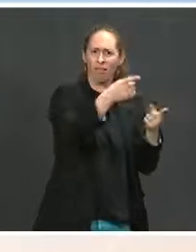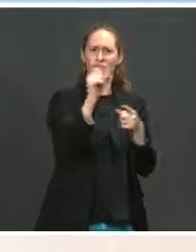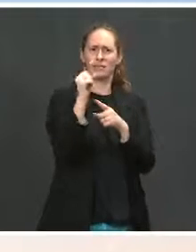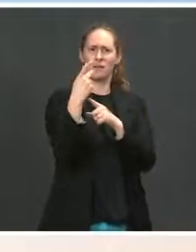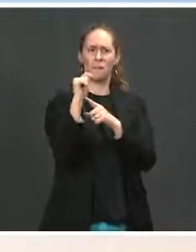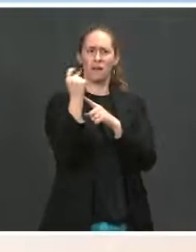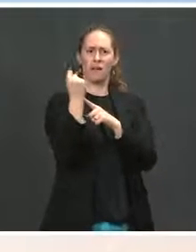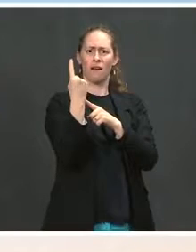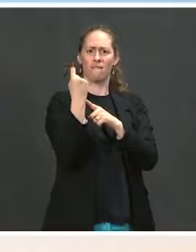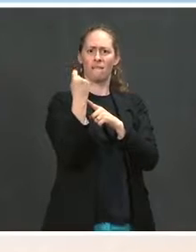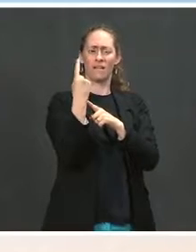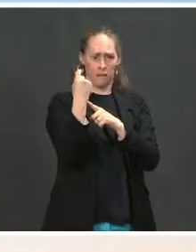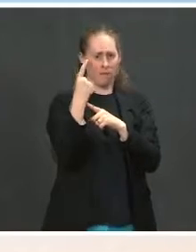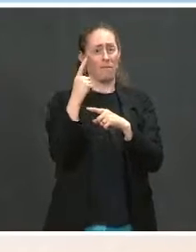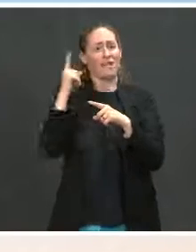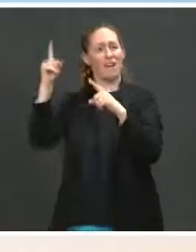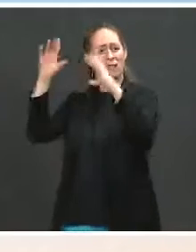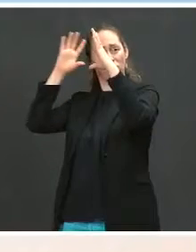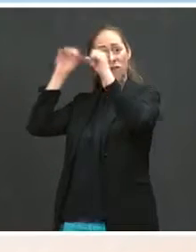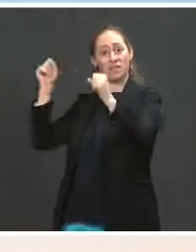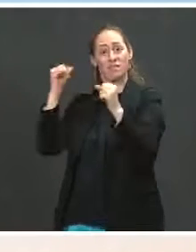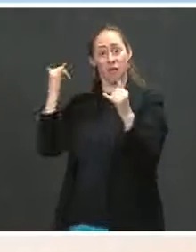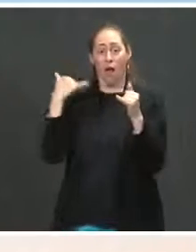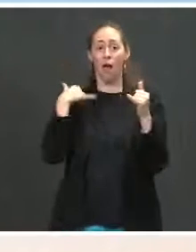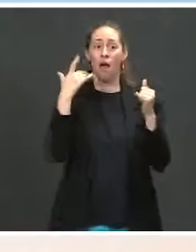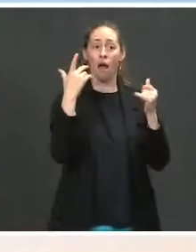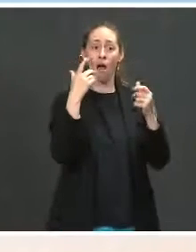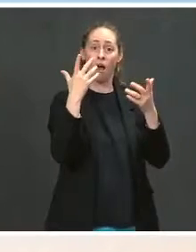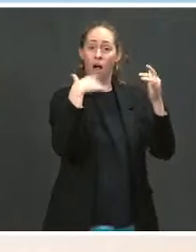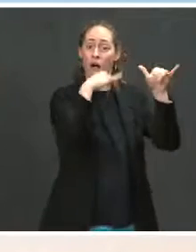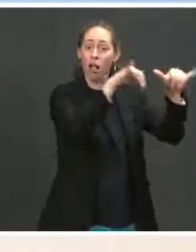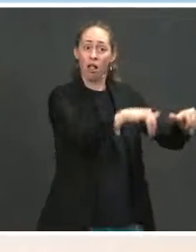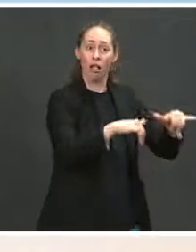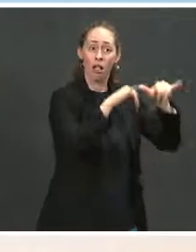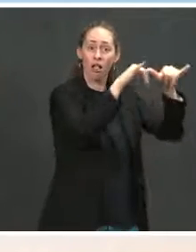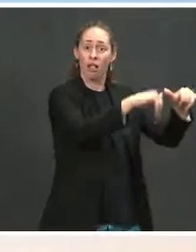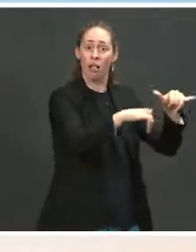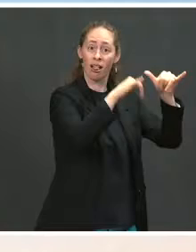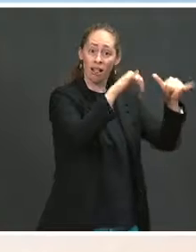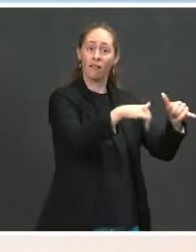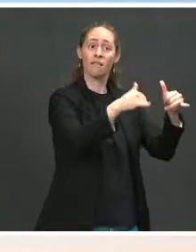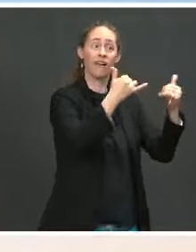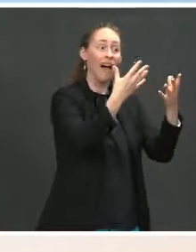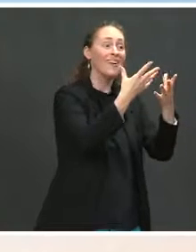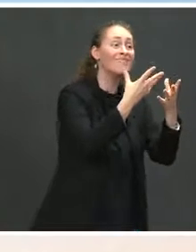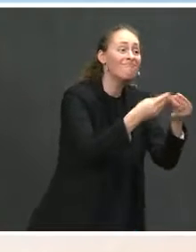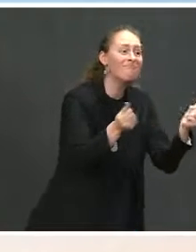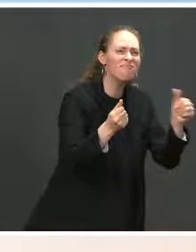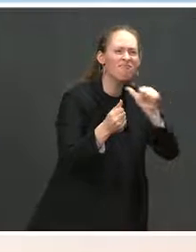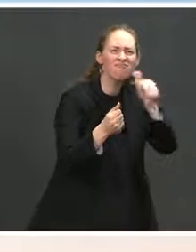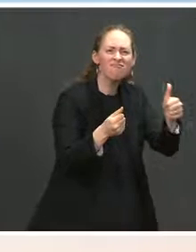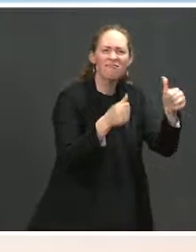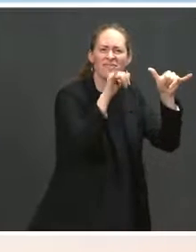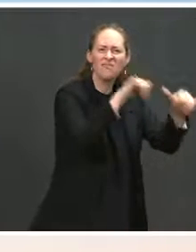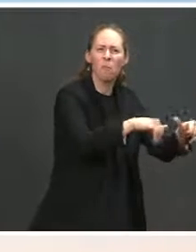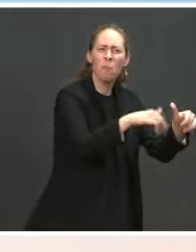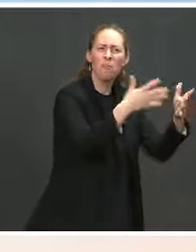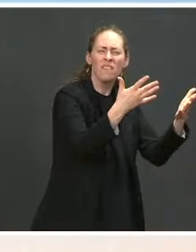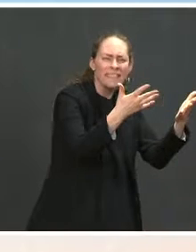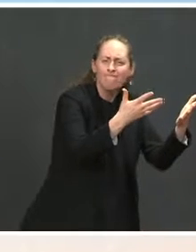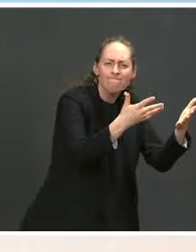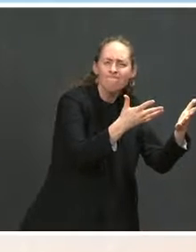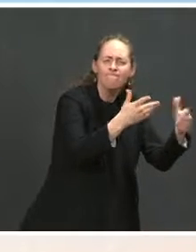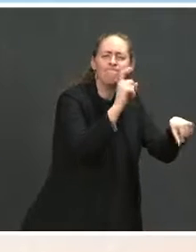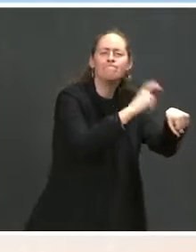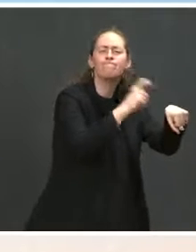more that more time would not result in a military solution, that now is the time to leave. You saw where the CIA